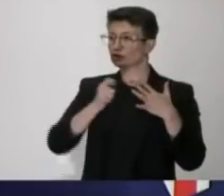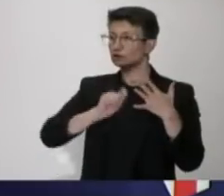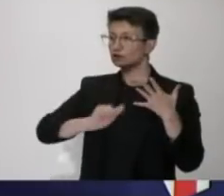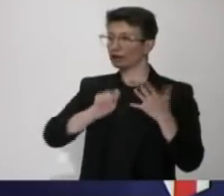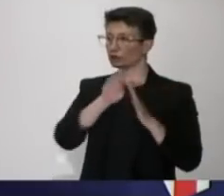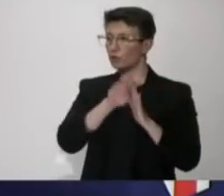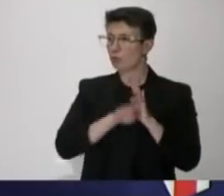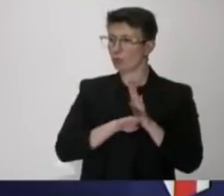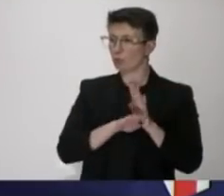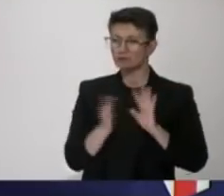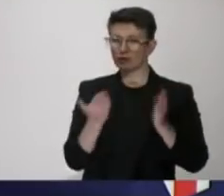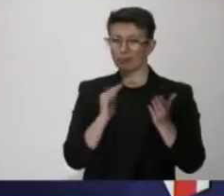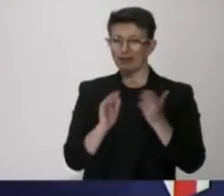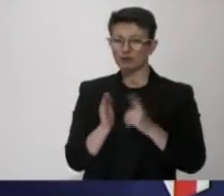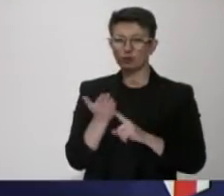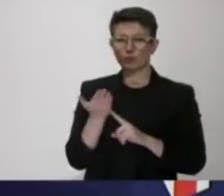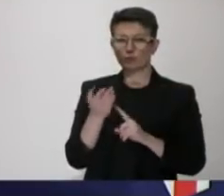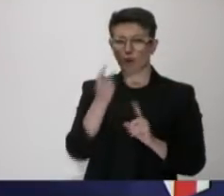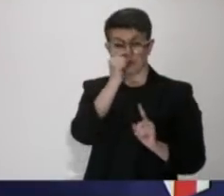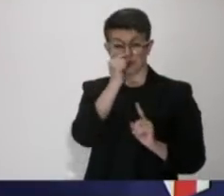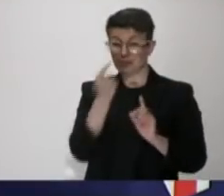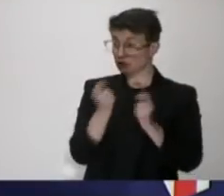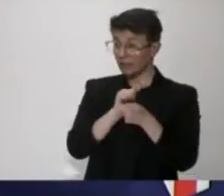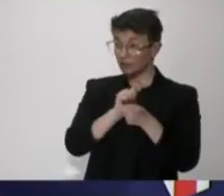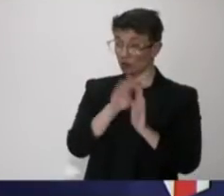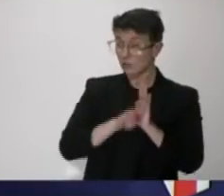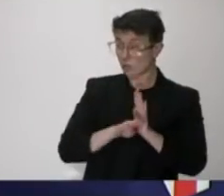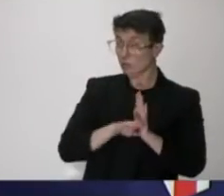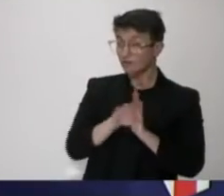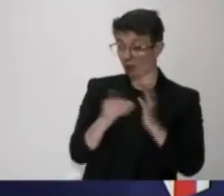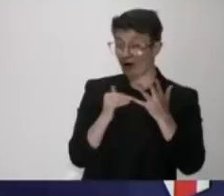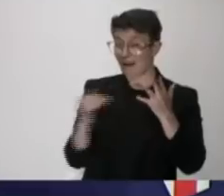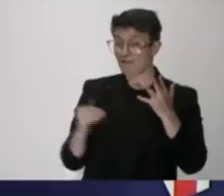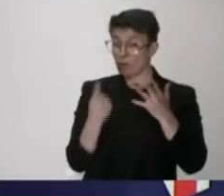possibly even use of masks. Is the government considering this? And